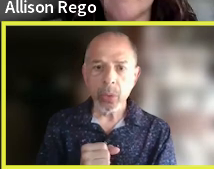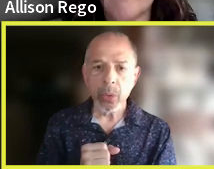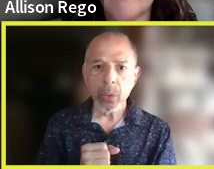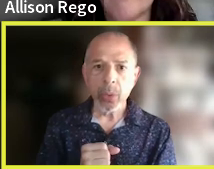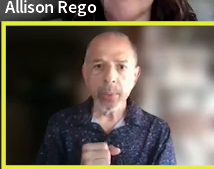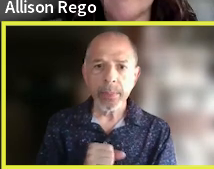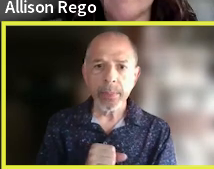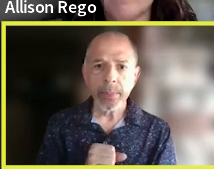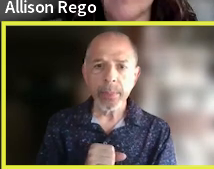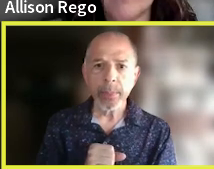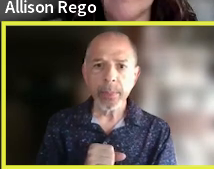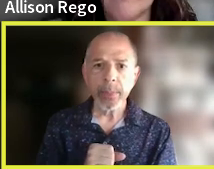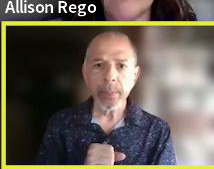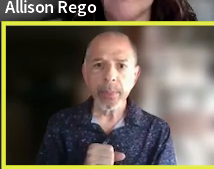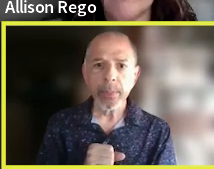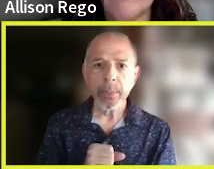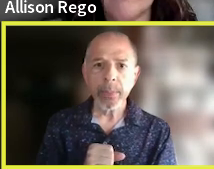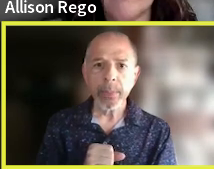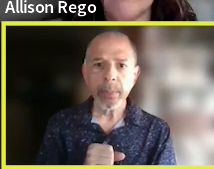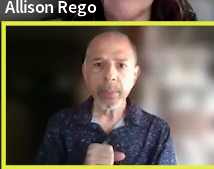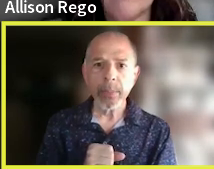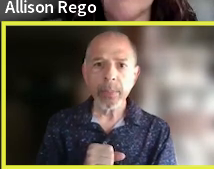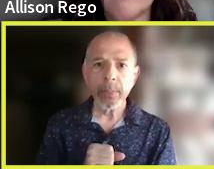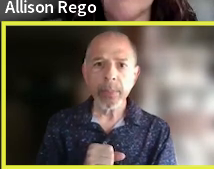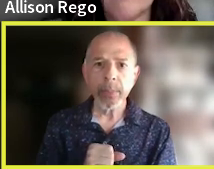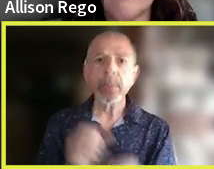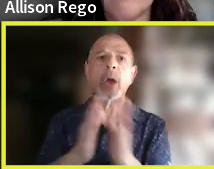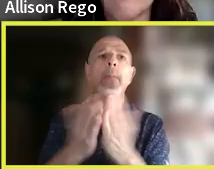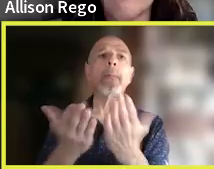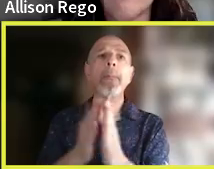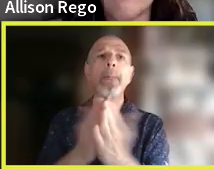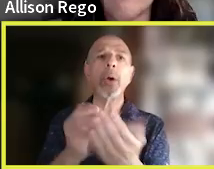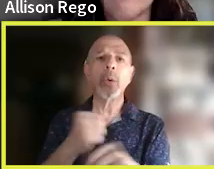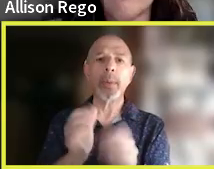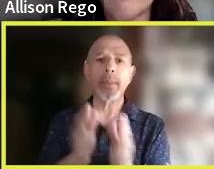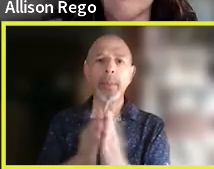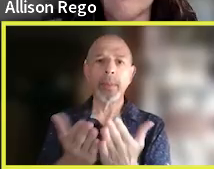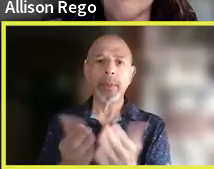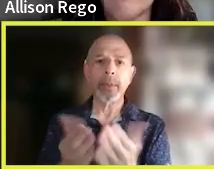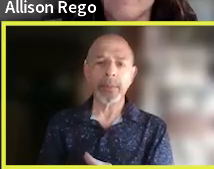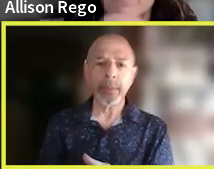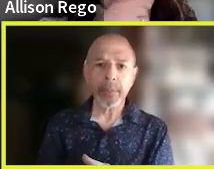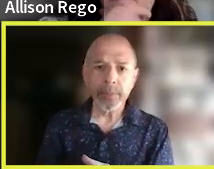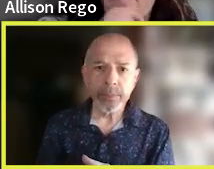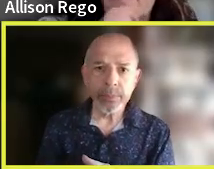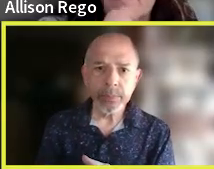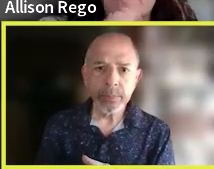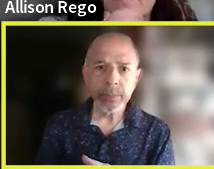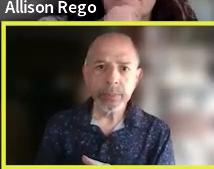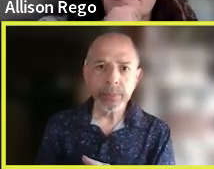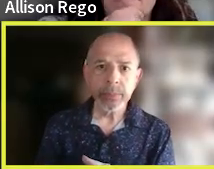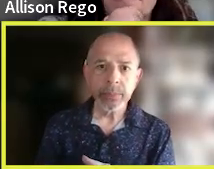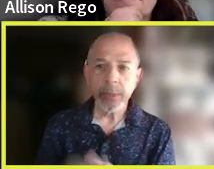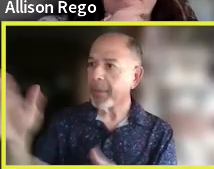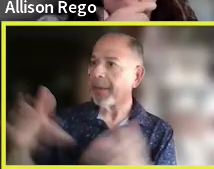group. That is going all over. My sister texted me. She's like, "Do you know about this thing?" And I'm like, "I know, Marina."